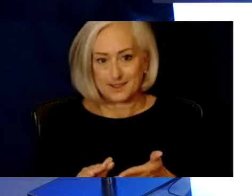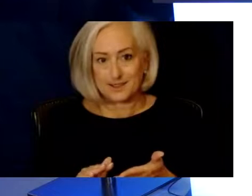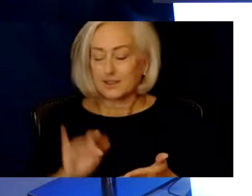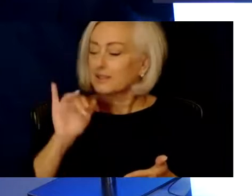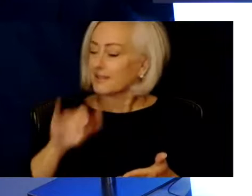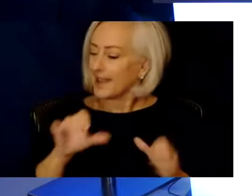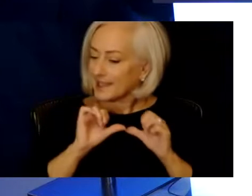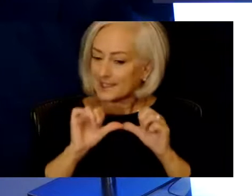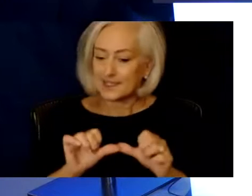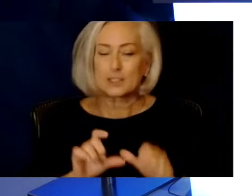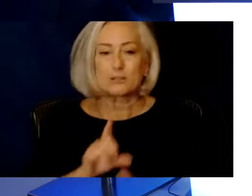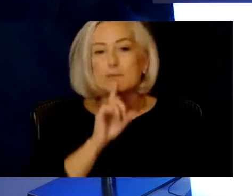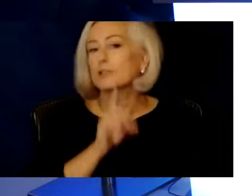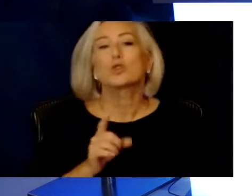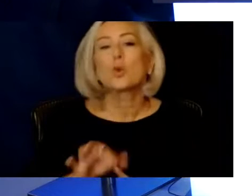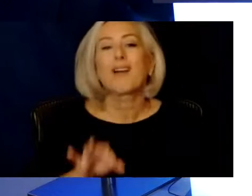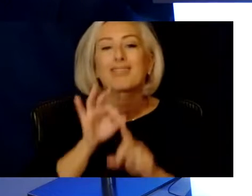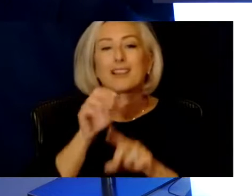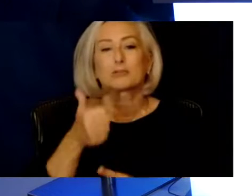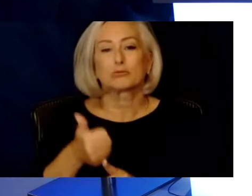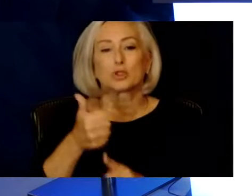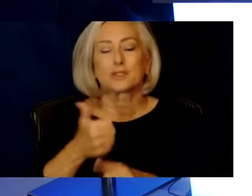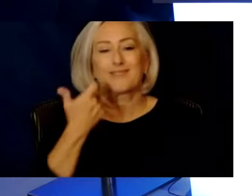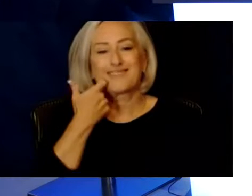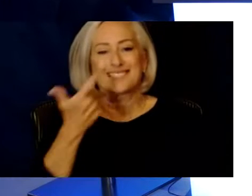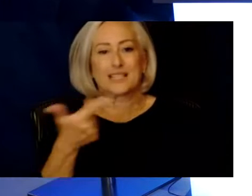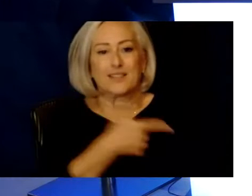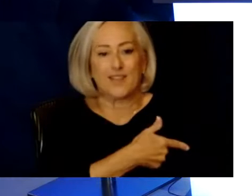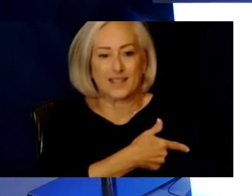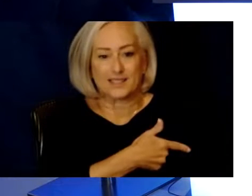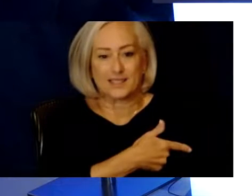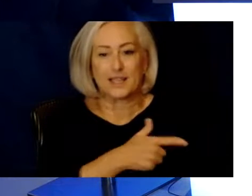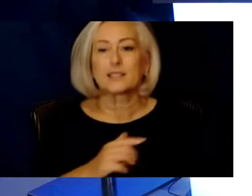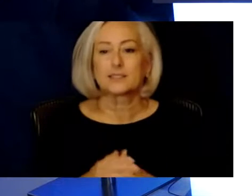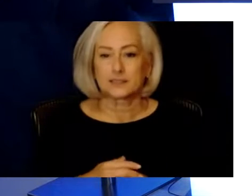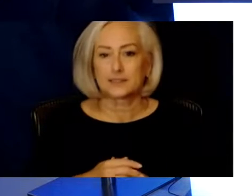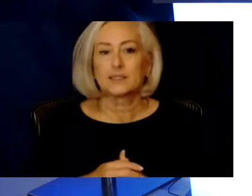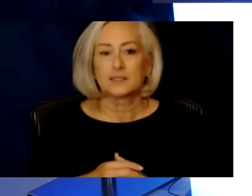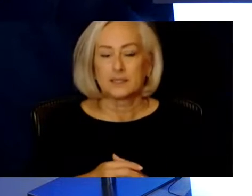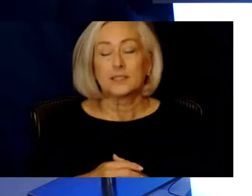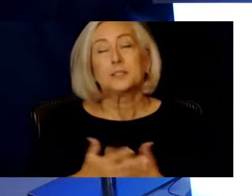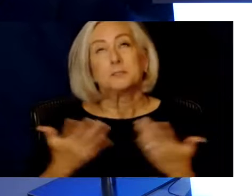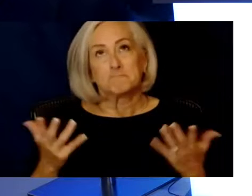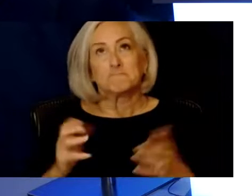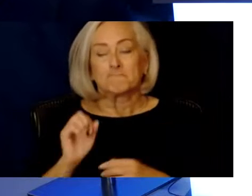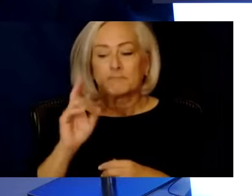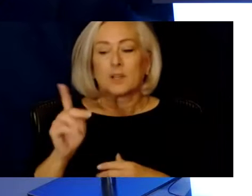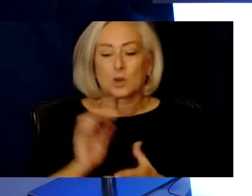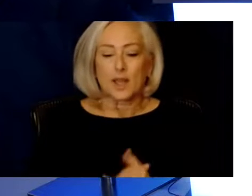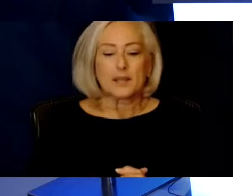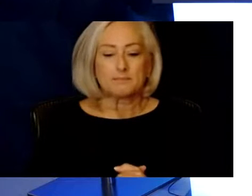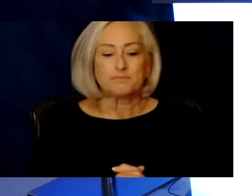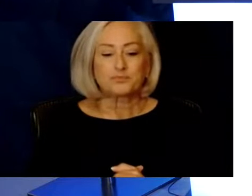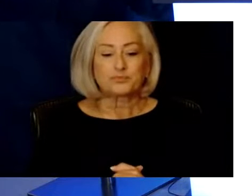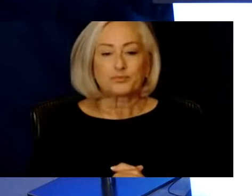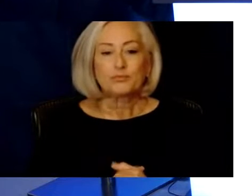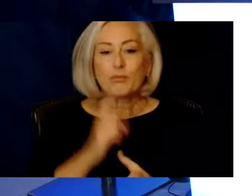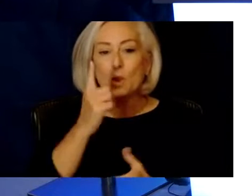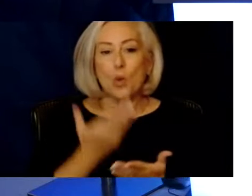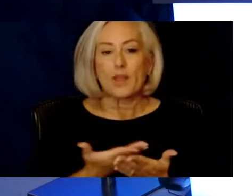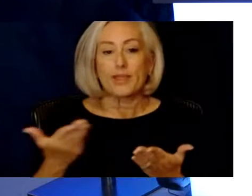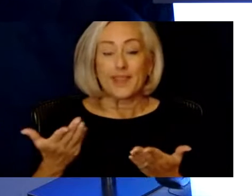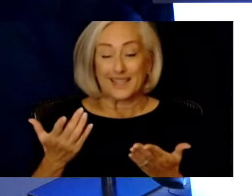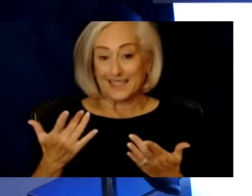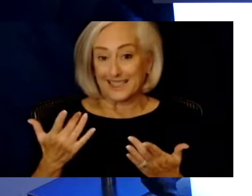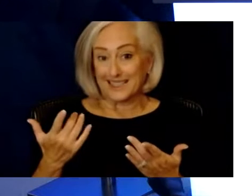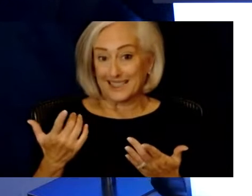recent vaccination, okay, fine. Yes, but yes. it's really vaccinated and boosted or recently yes. vaccinated. Yep. Okay, so one of the things we're a little nervous about is